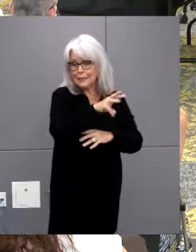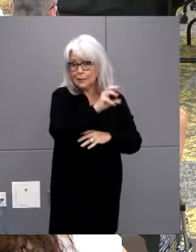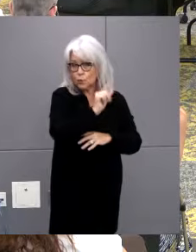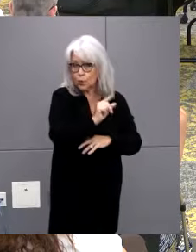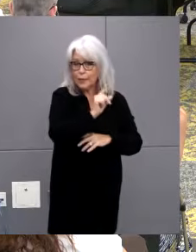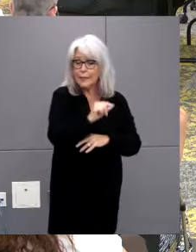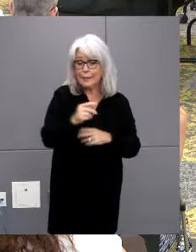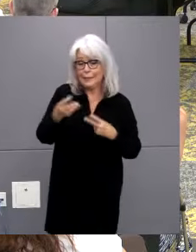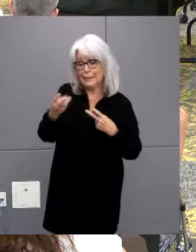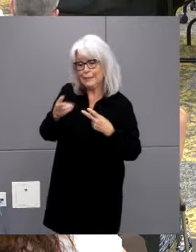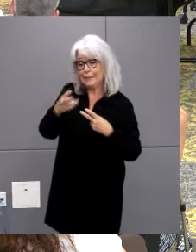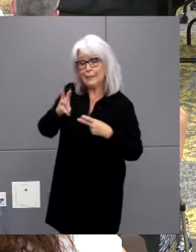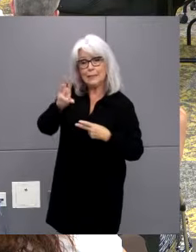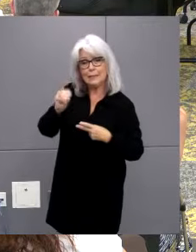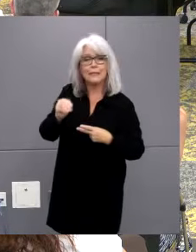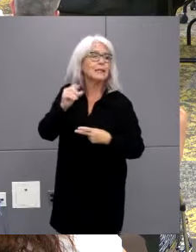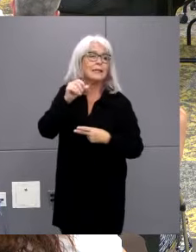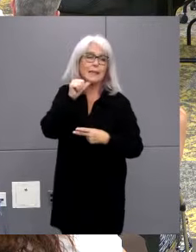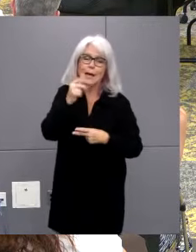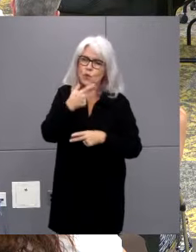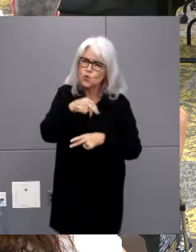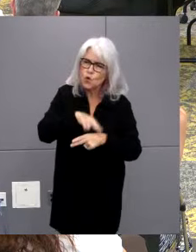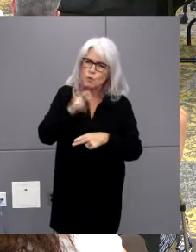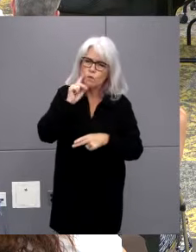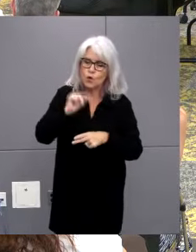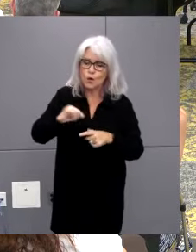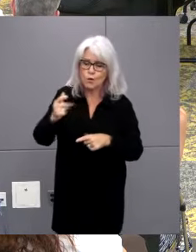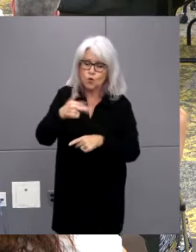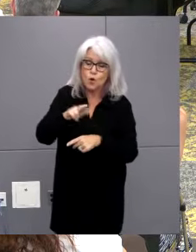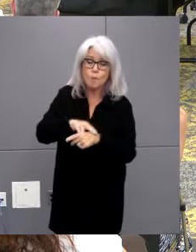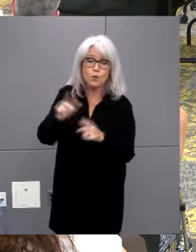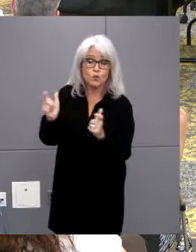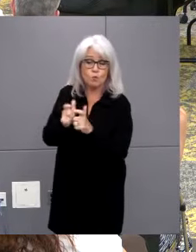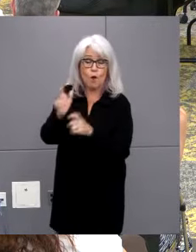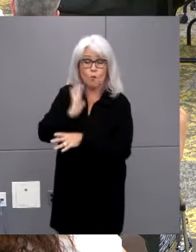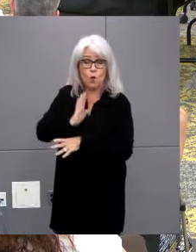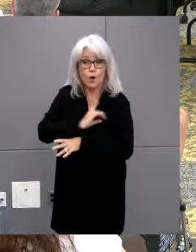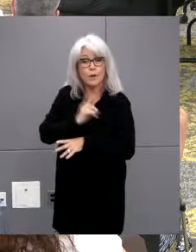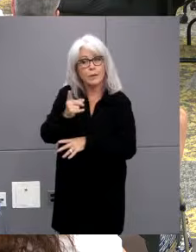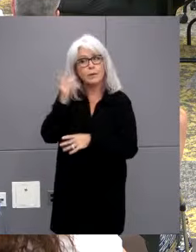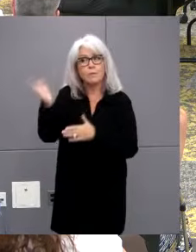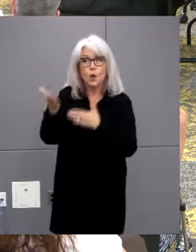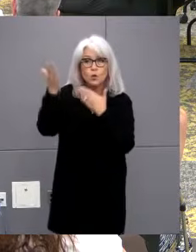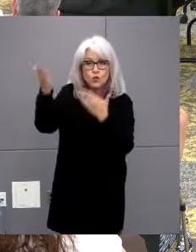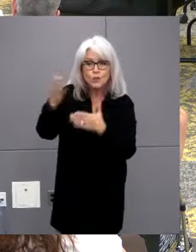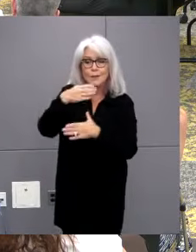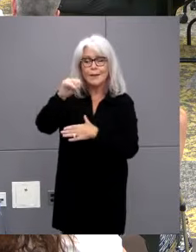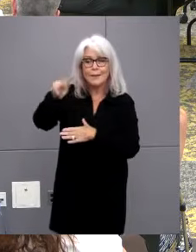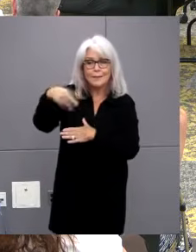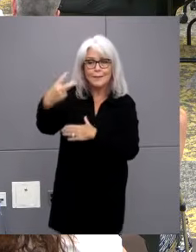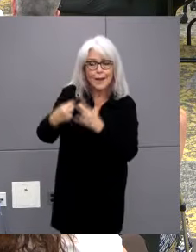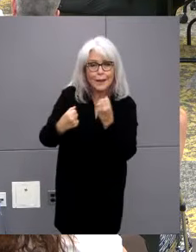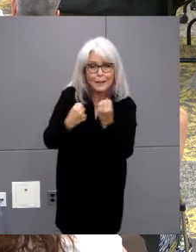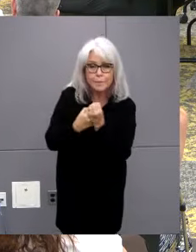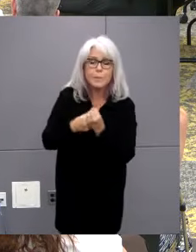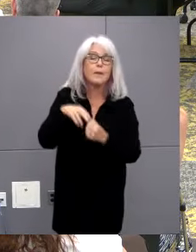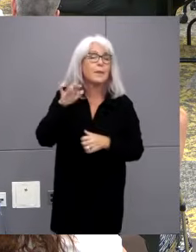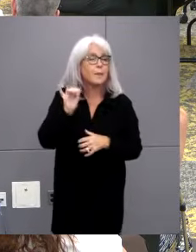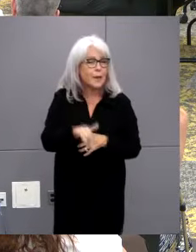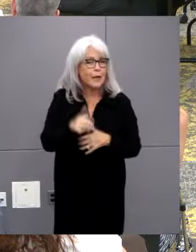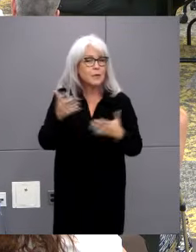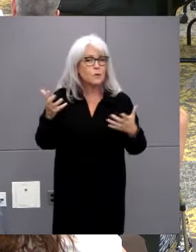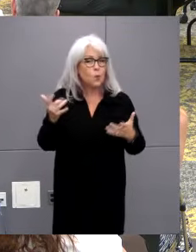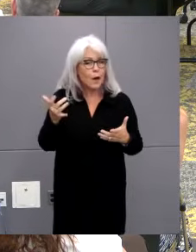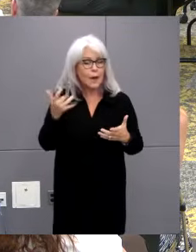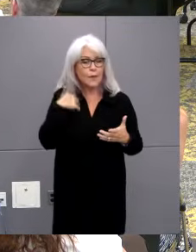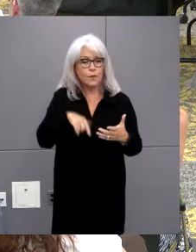are different from normal small board rules as to making motions, as to requiring seconds. Okay. So that's why